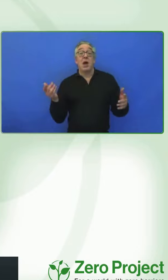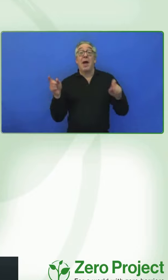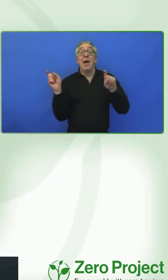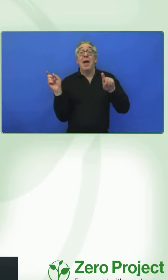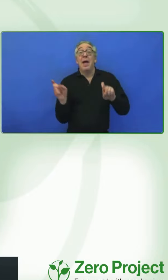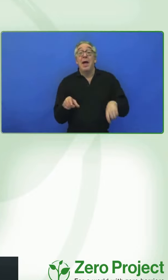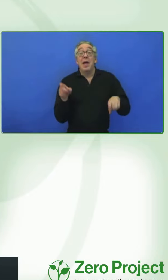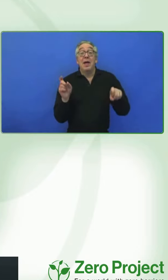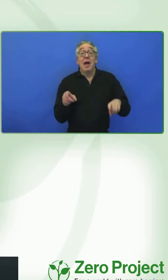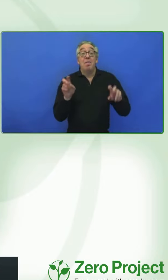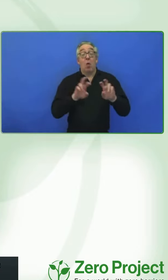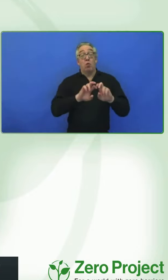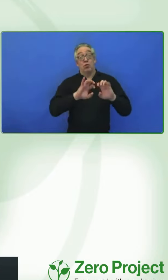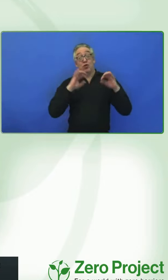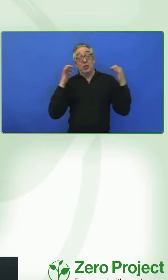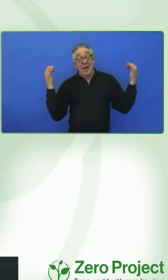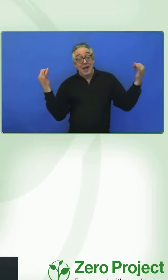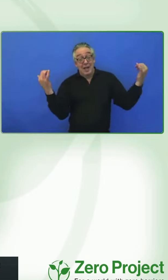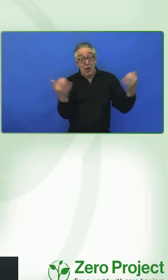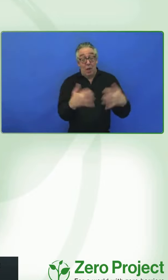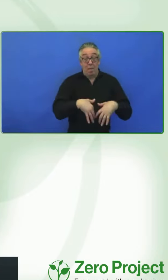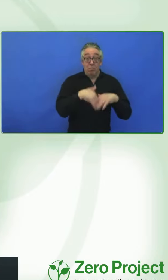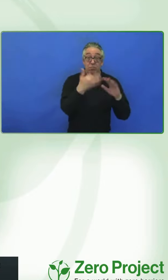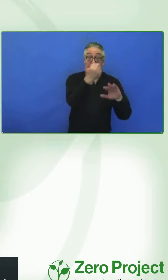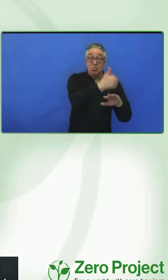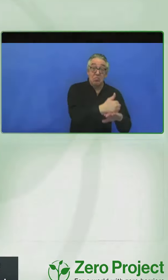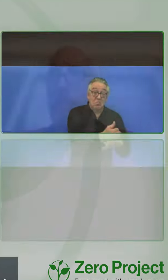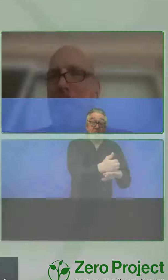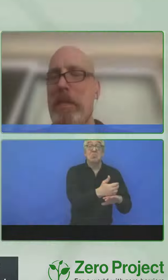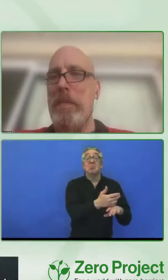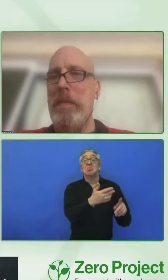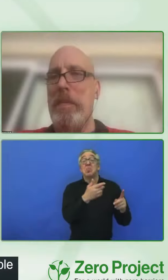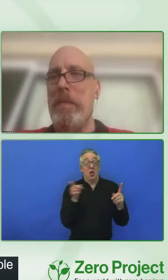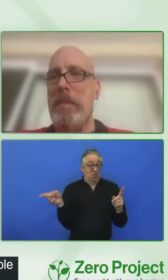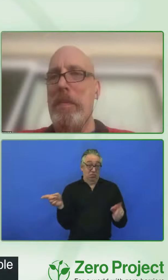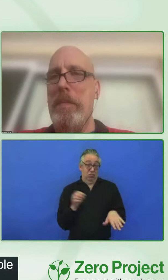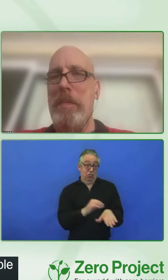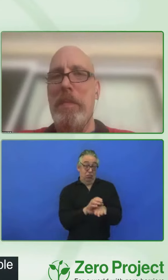Town. So I'm really interested in your presentation, Guy. Over to you.